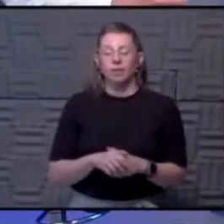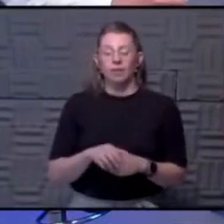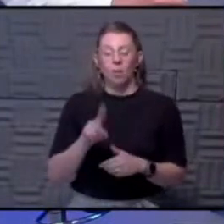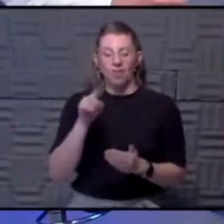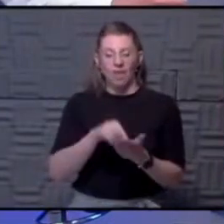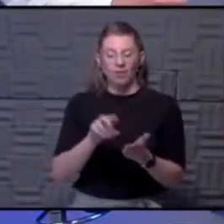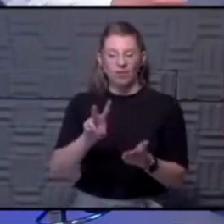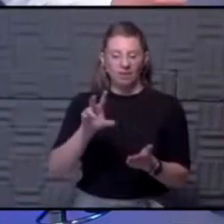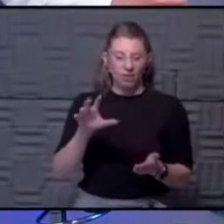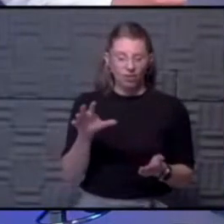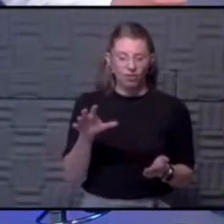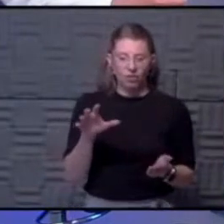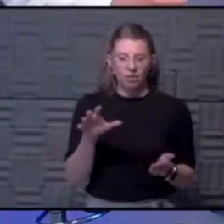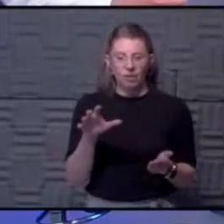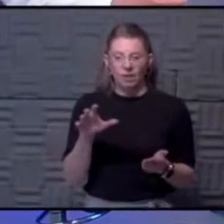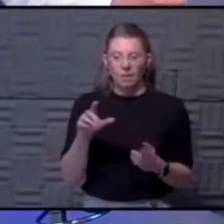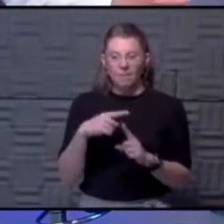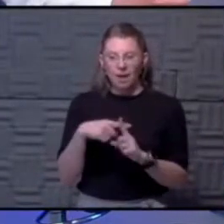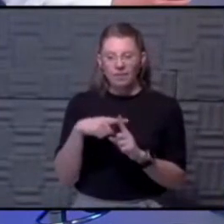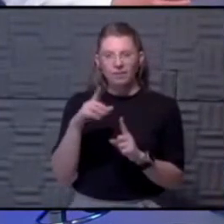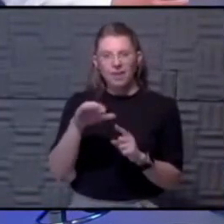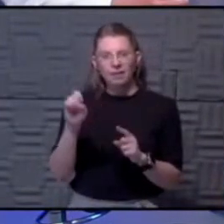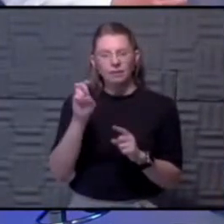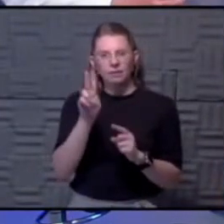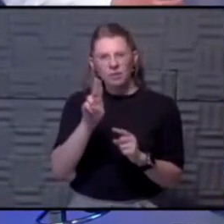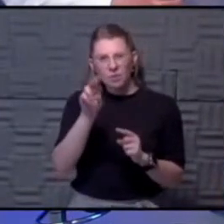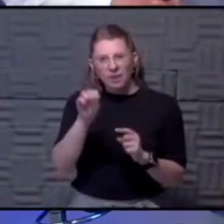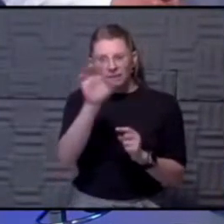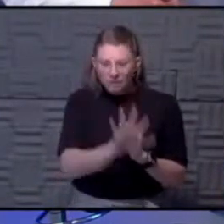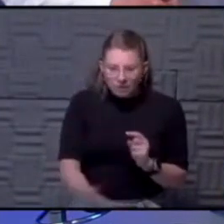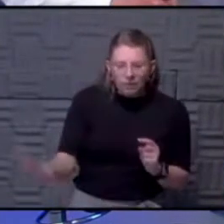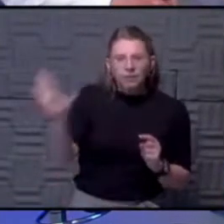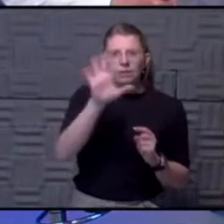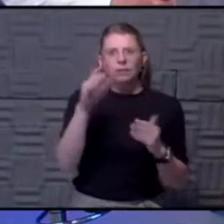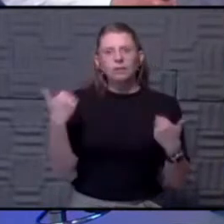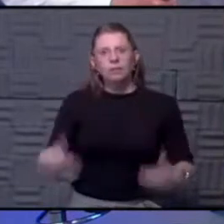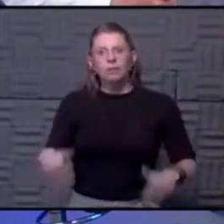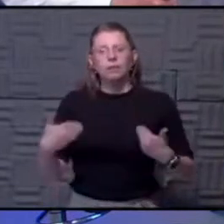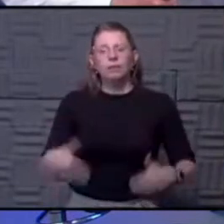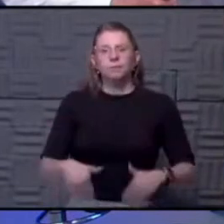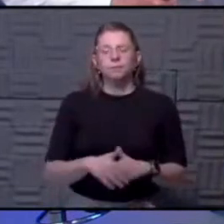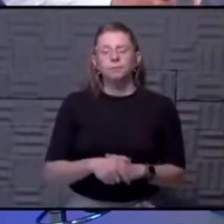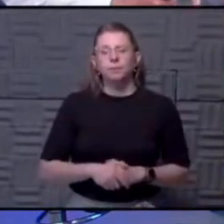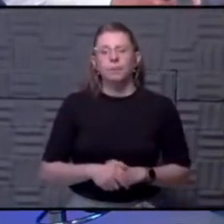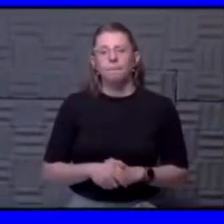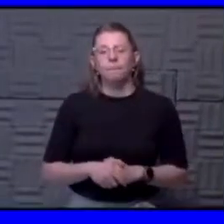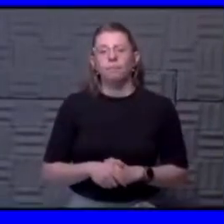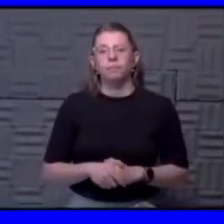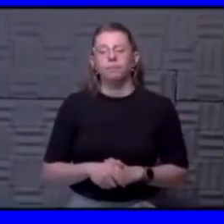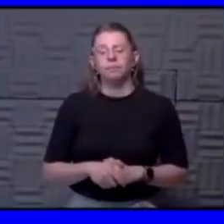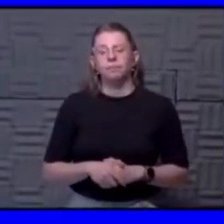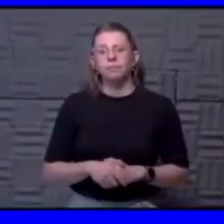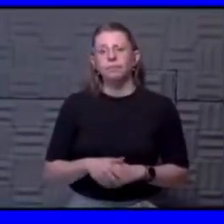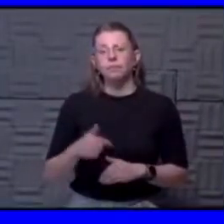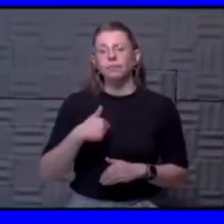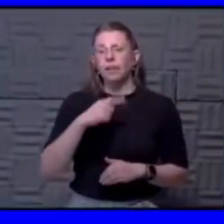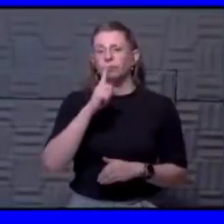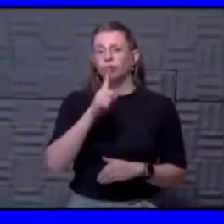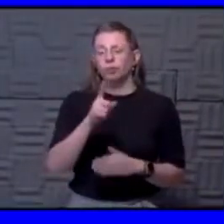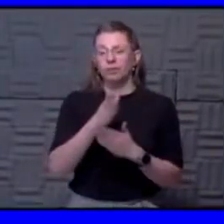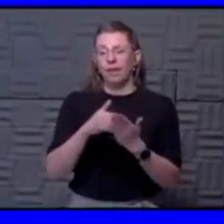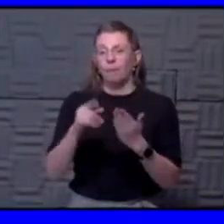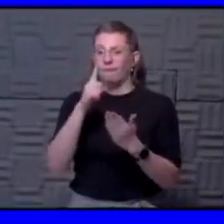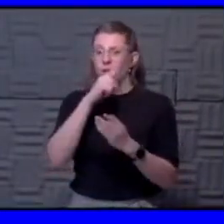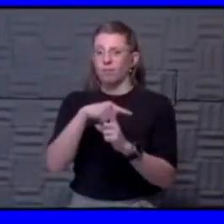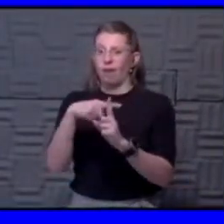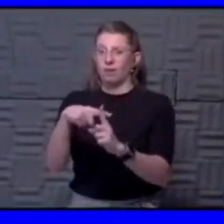positive influenza cases across the country. And I've said this before, but I would even bet some of those are probably false positive